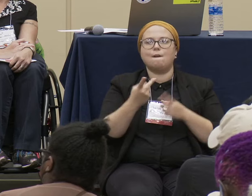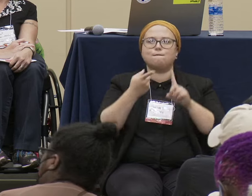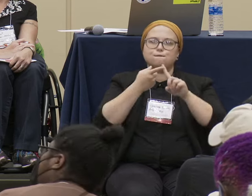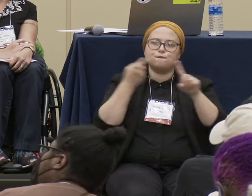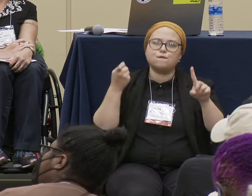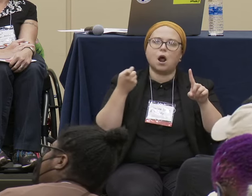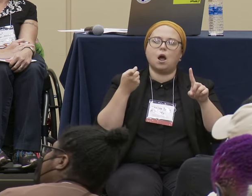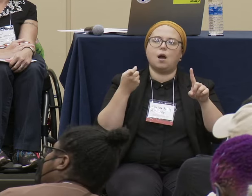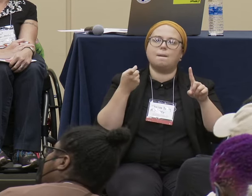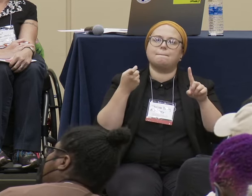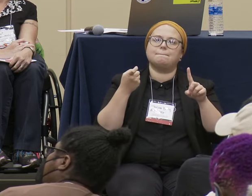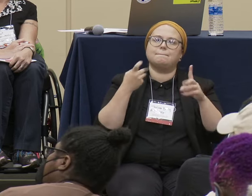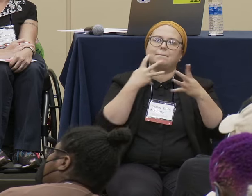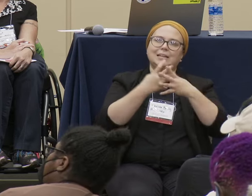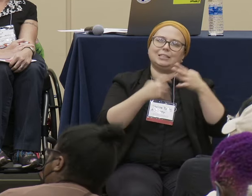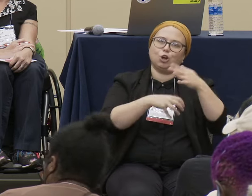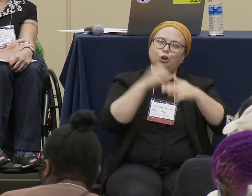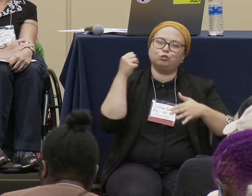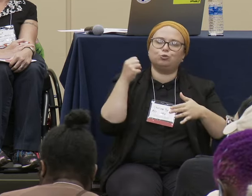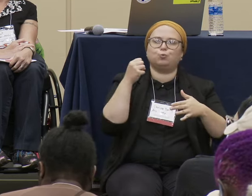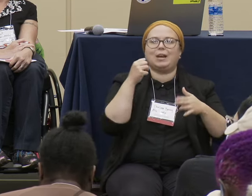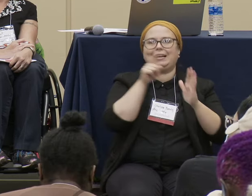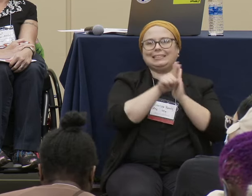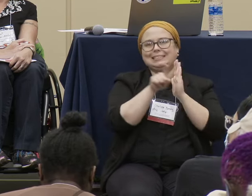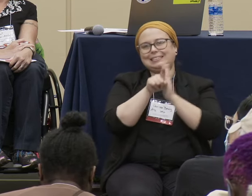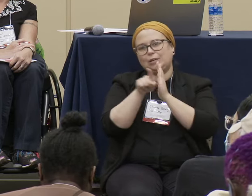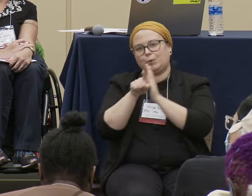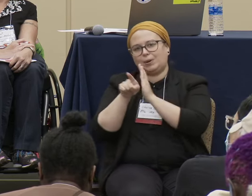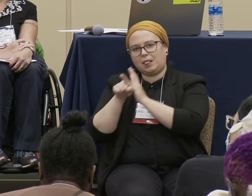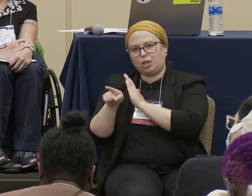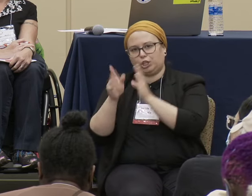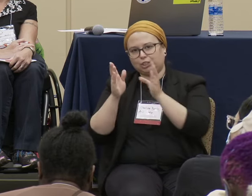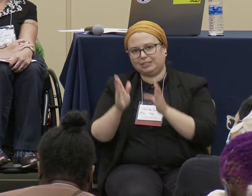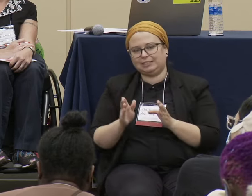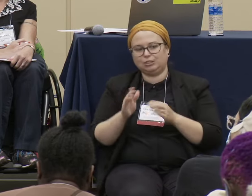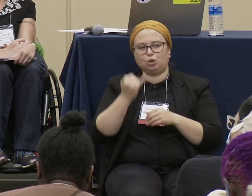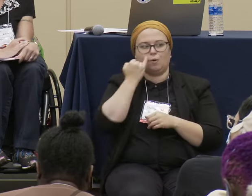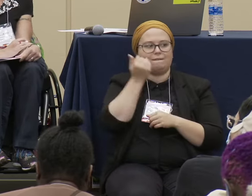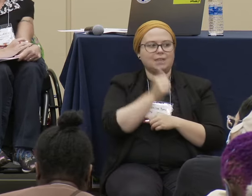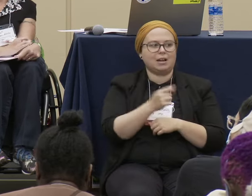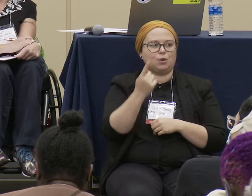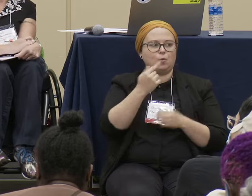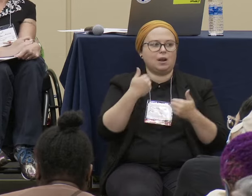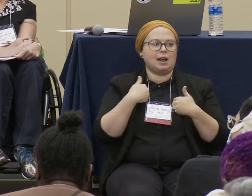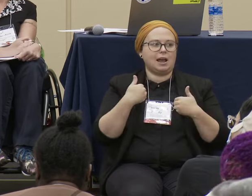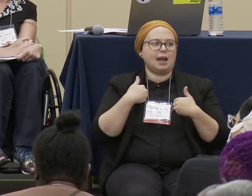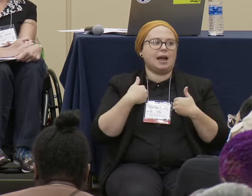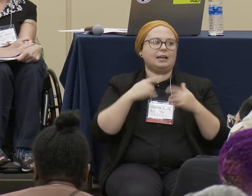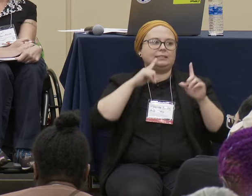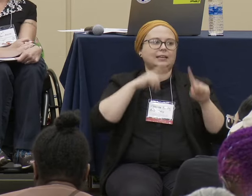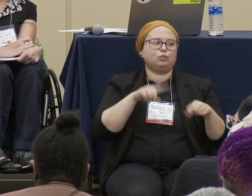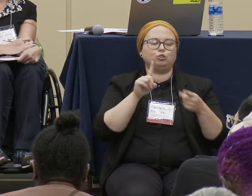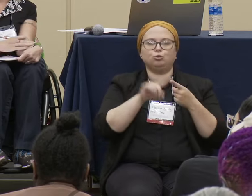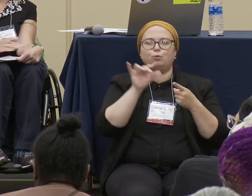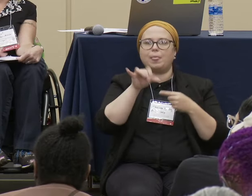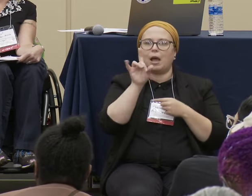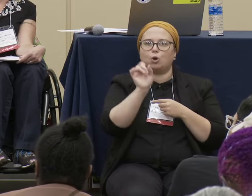decarcerated serial killers. So I would really, if anybody has an answer to that question, it's like, how